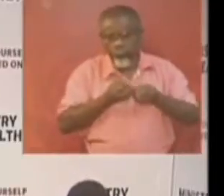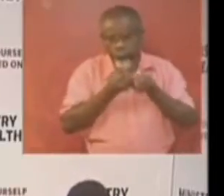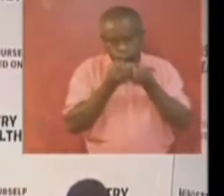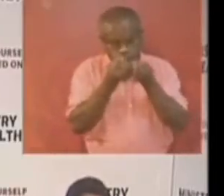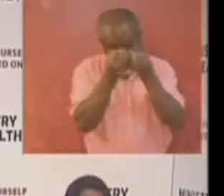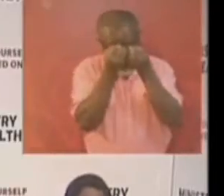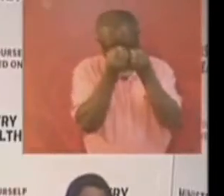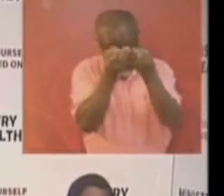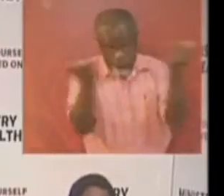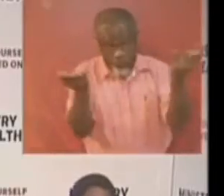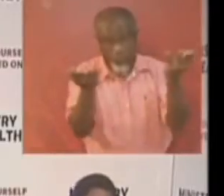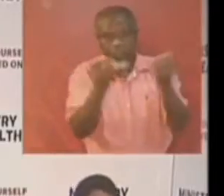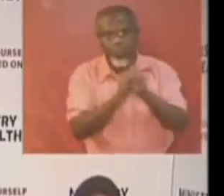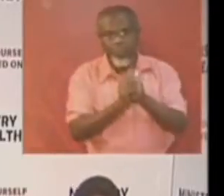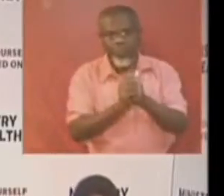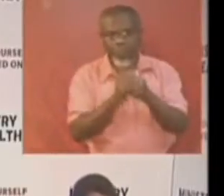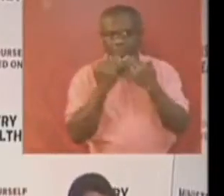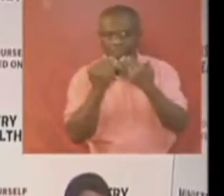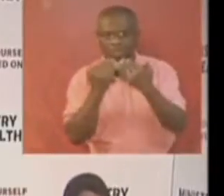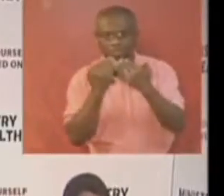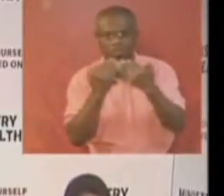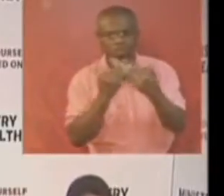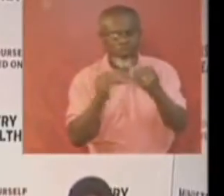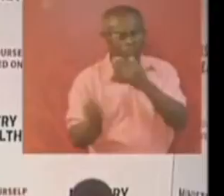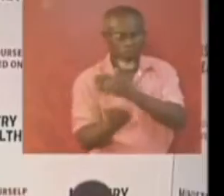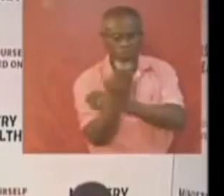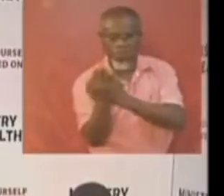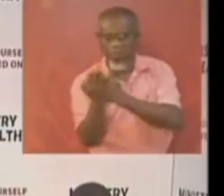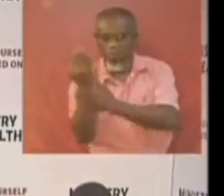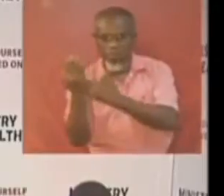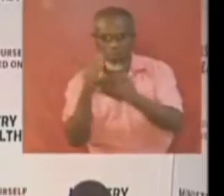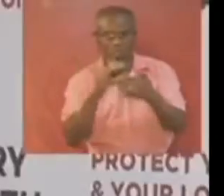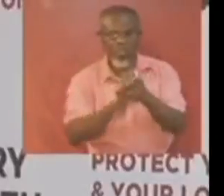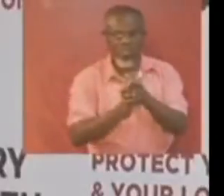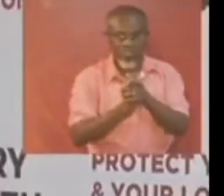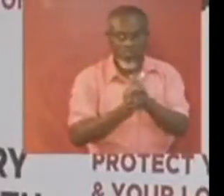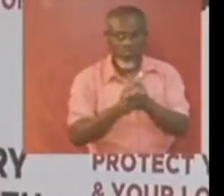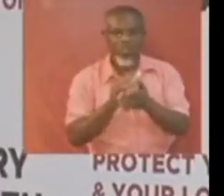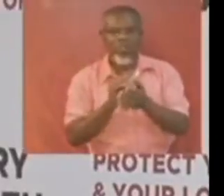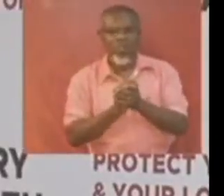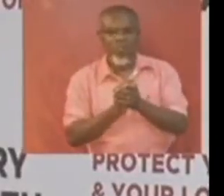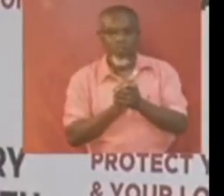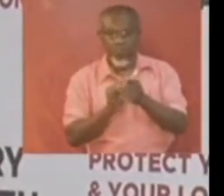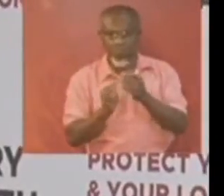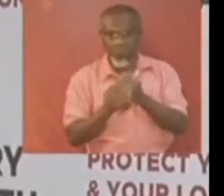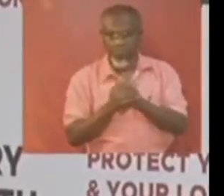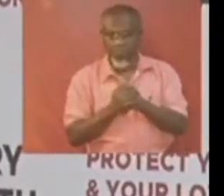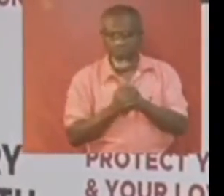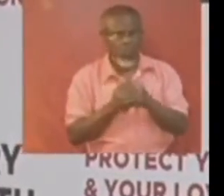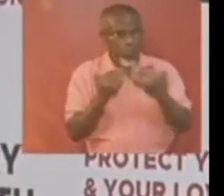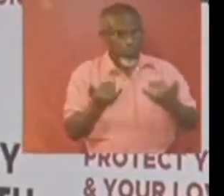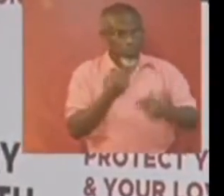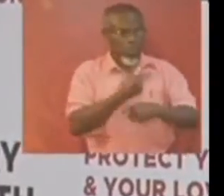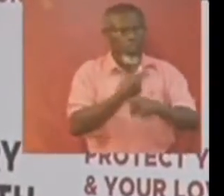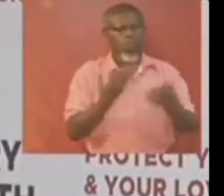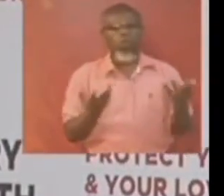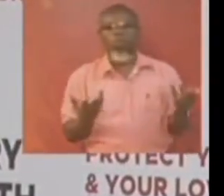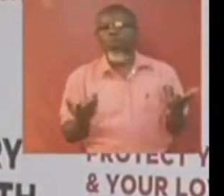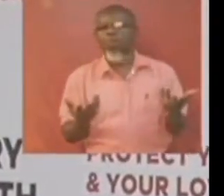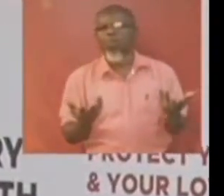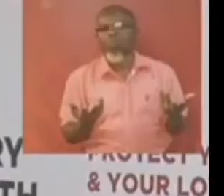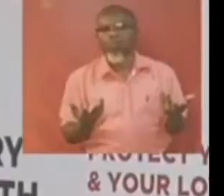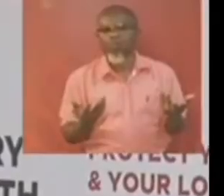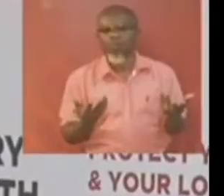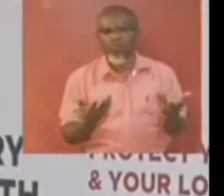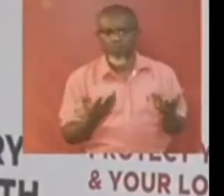Okay, thank you, Mr. Alexander. Good morning to my colleagues, Dr. Richards and Dr. Surju Singh. Today we're going to do a